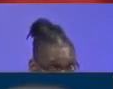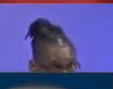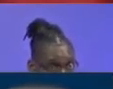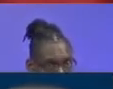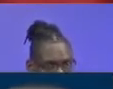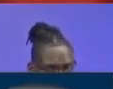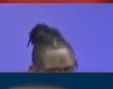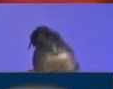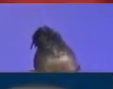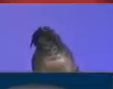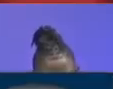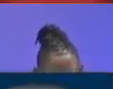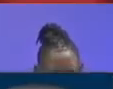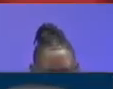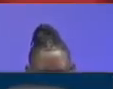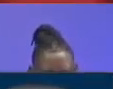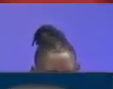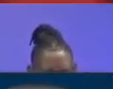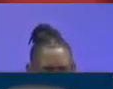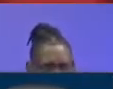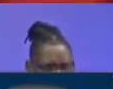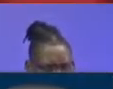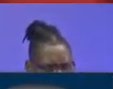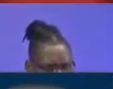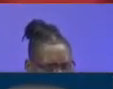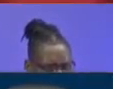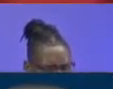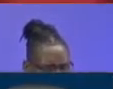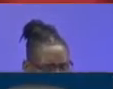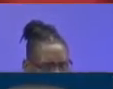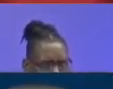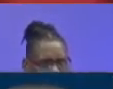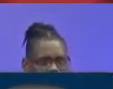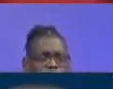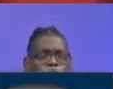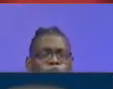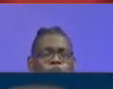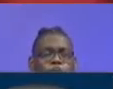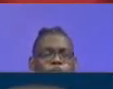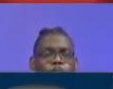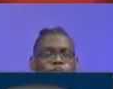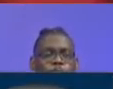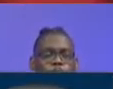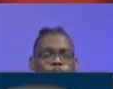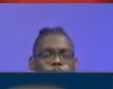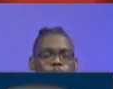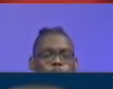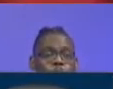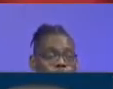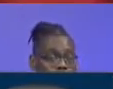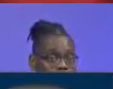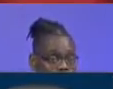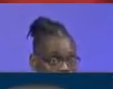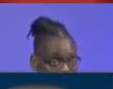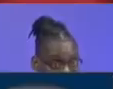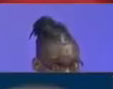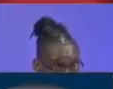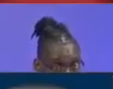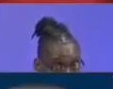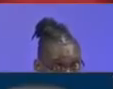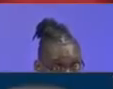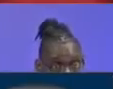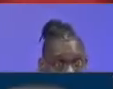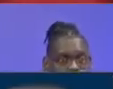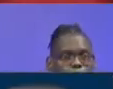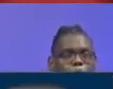Health Ordinance. The Public Health Ordinance is the Parent Act, which treats with dangerous infectious